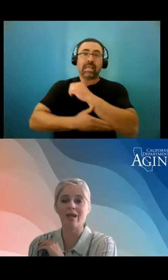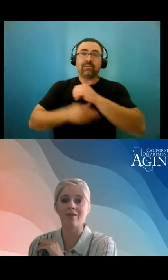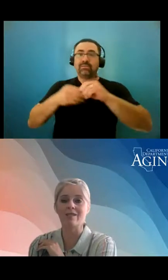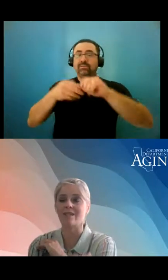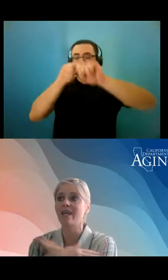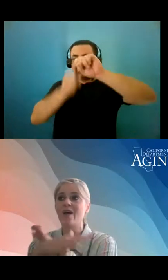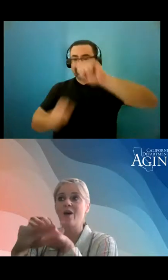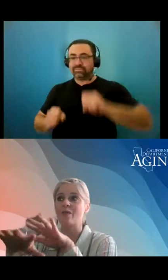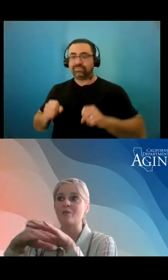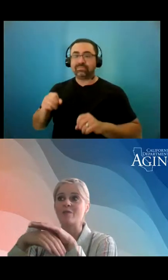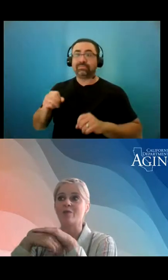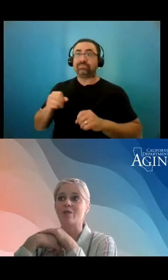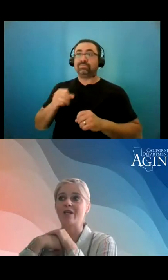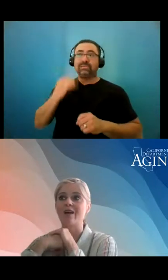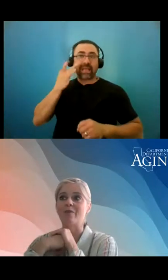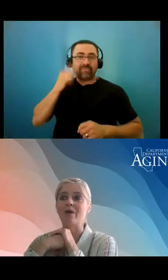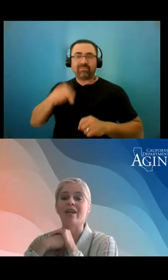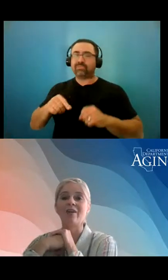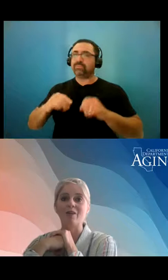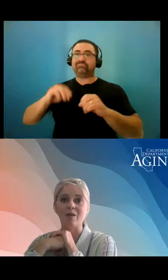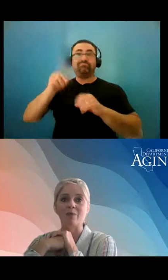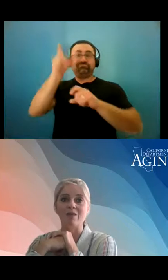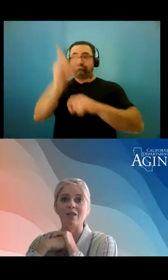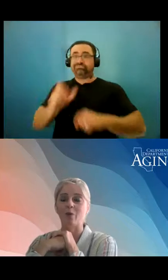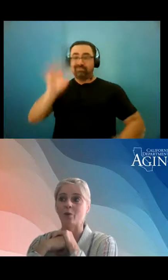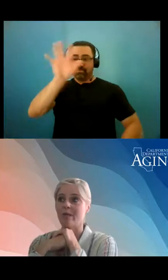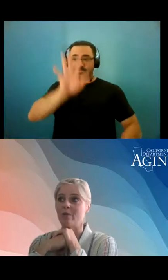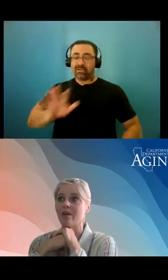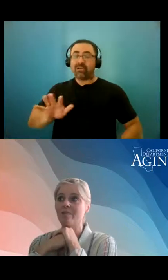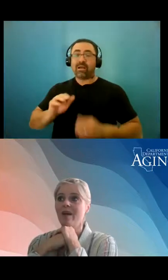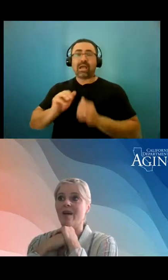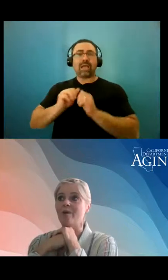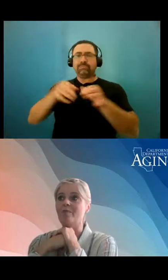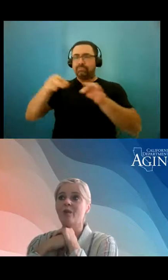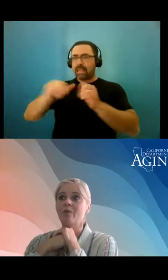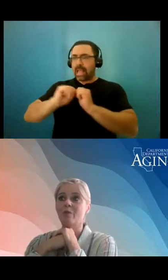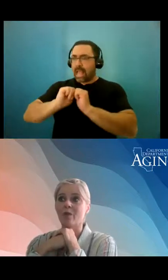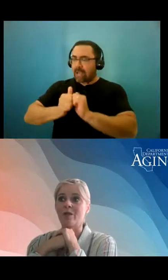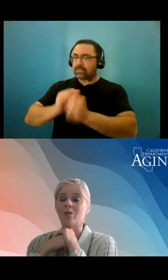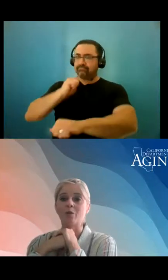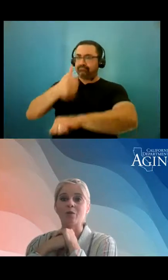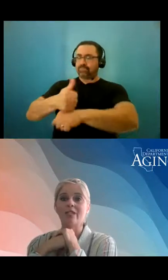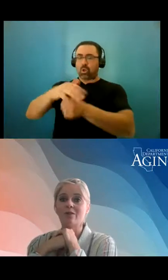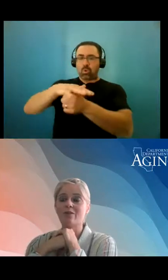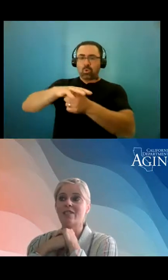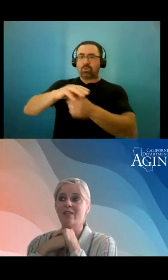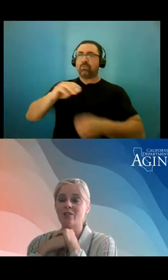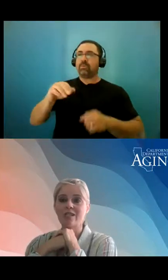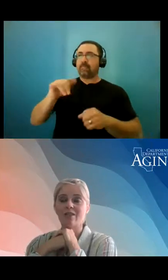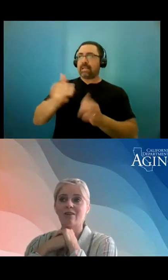southern counties and others in between on how to implement the local playbook. We've been working with local